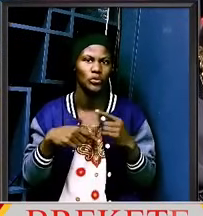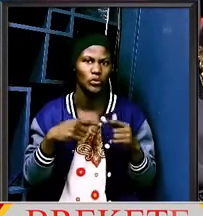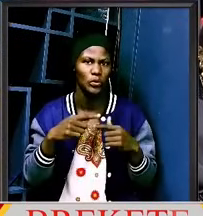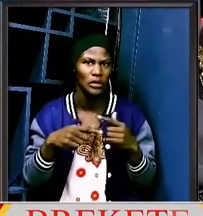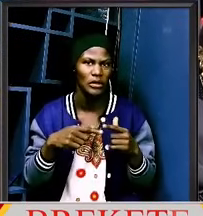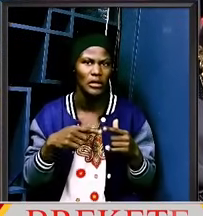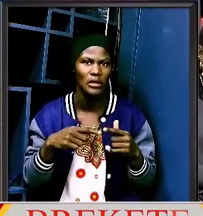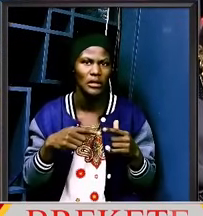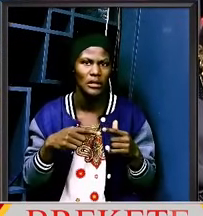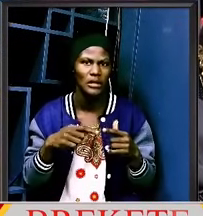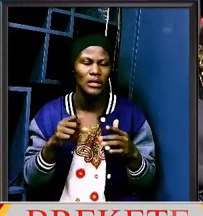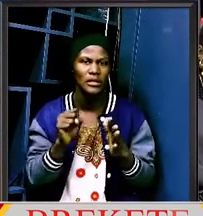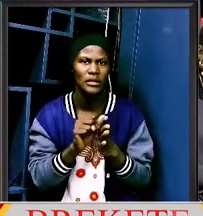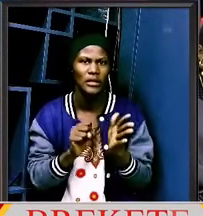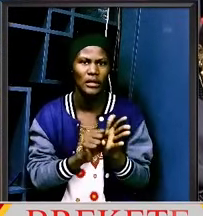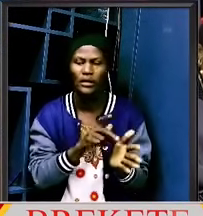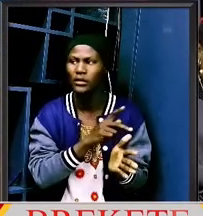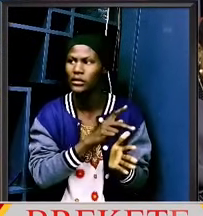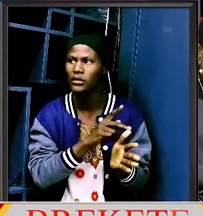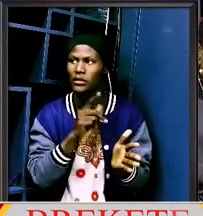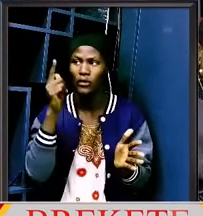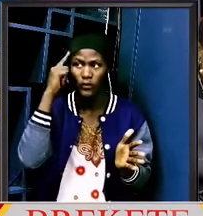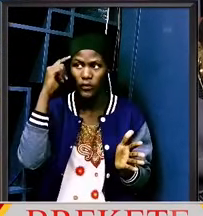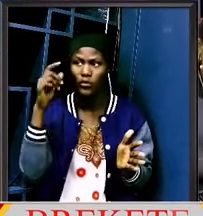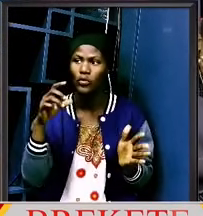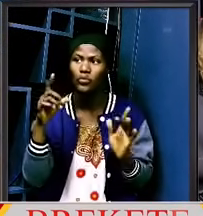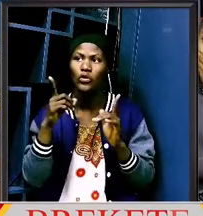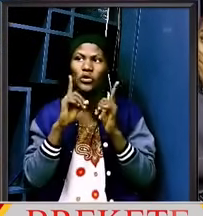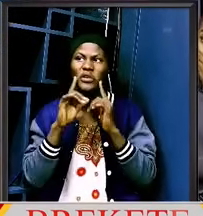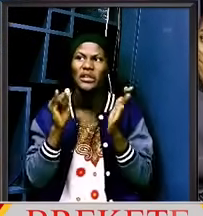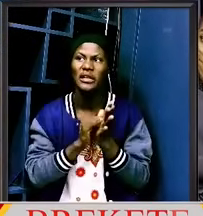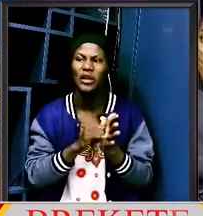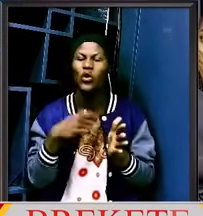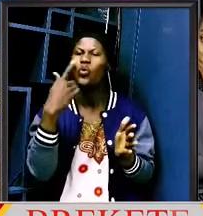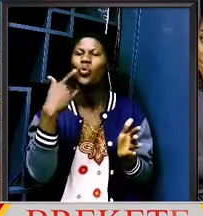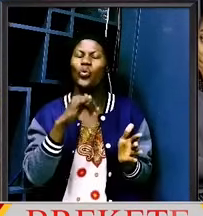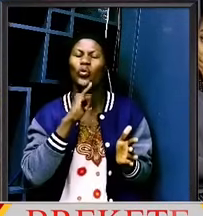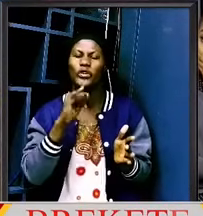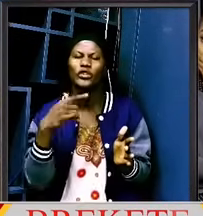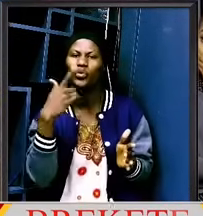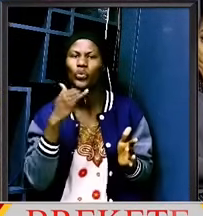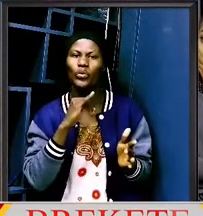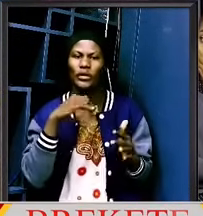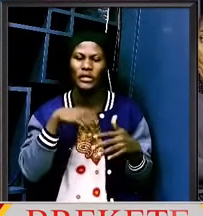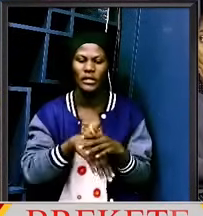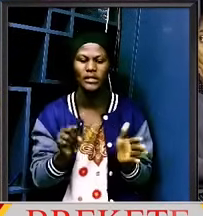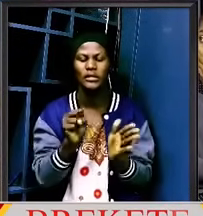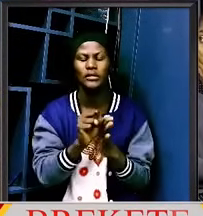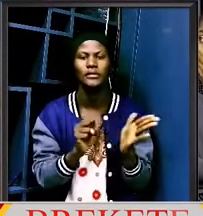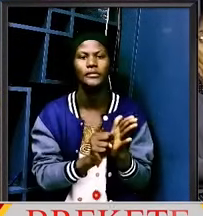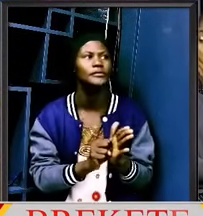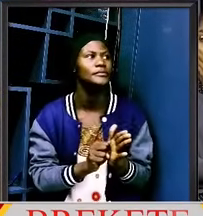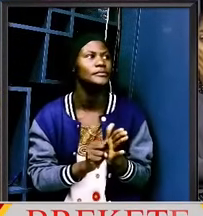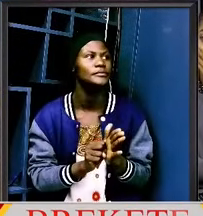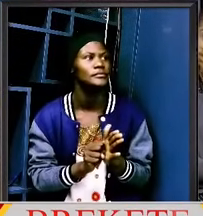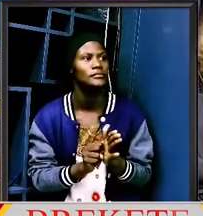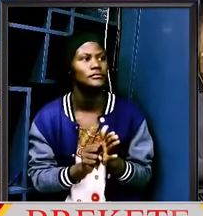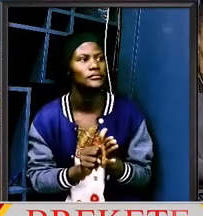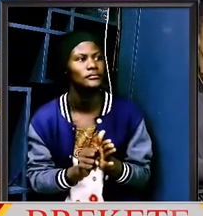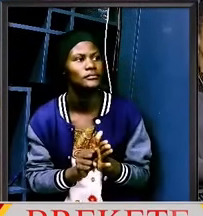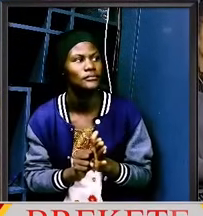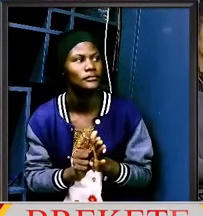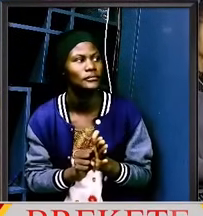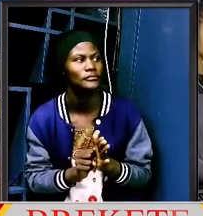be commissioner of police for his state. He go determine who be who for his state at federal,